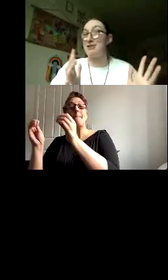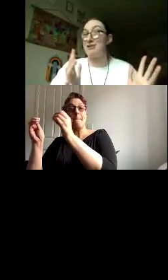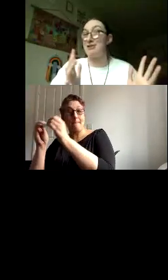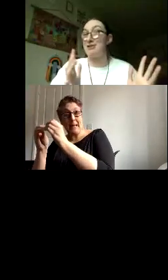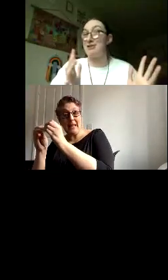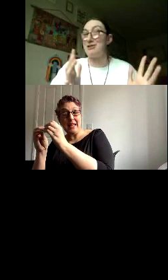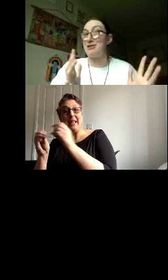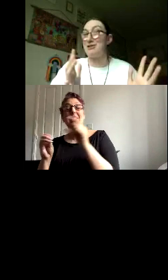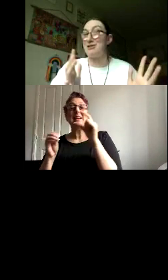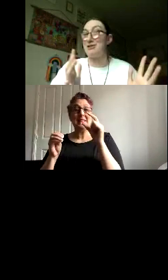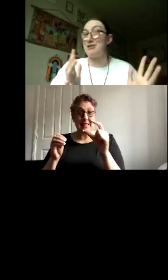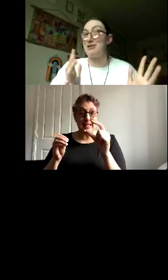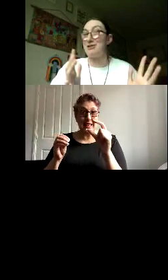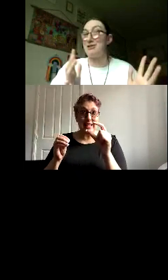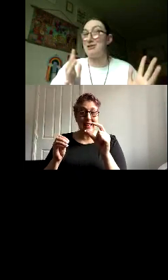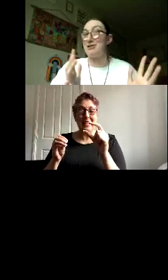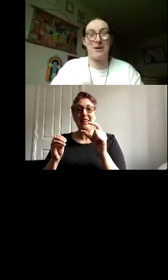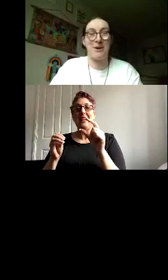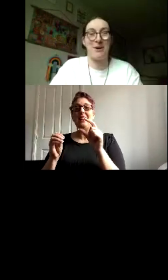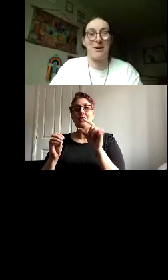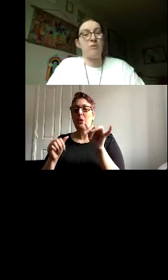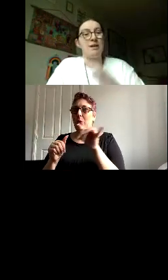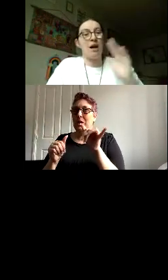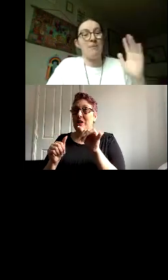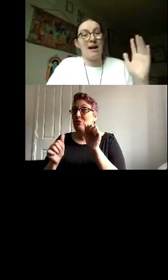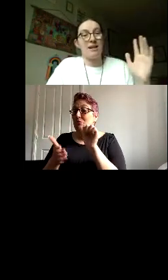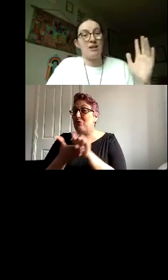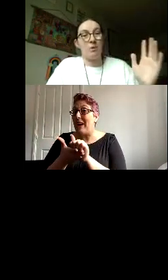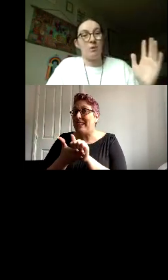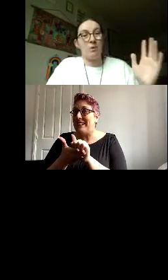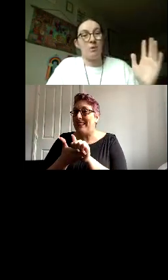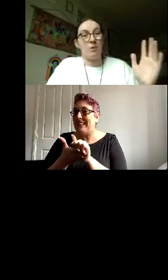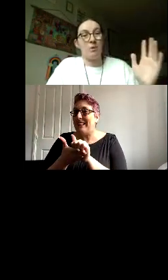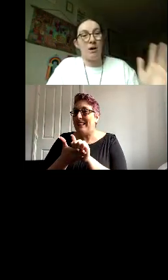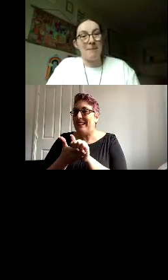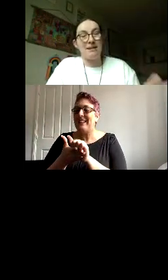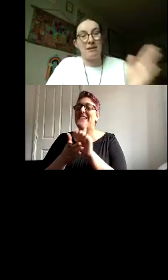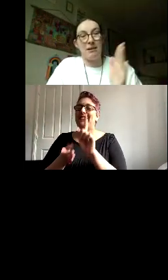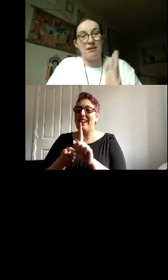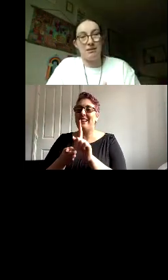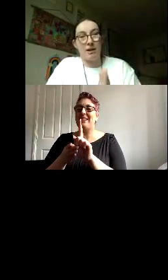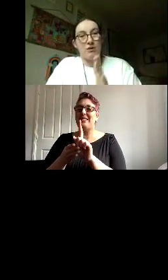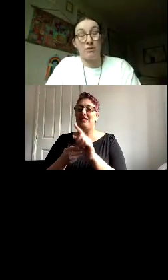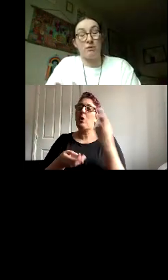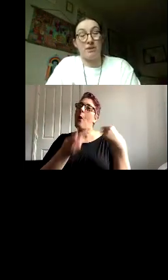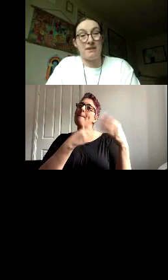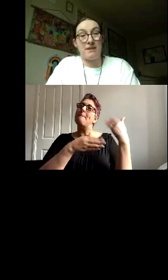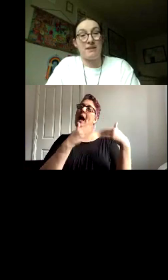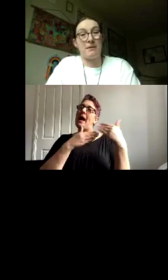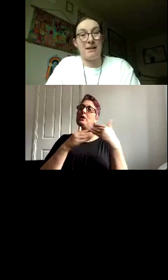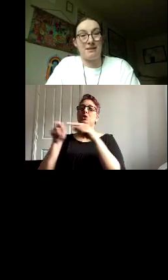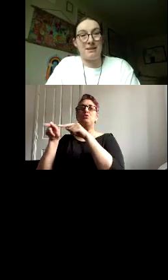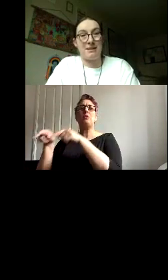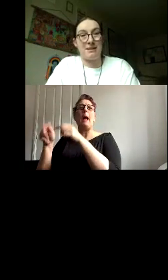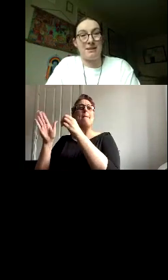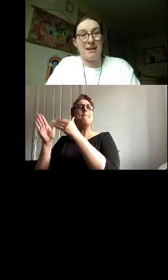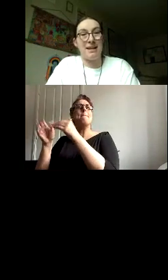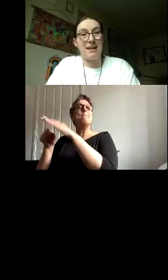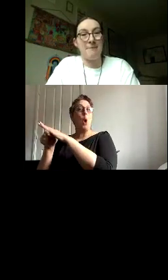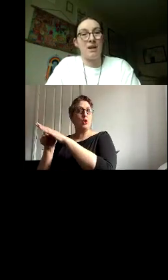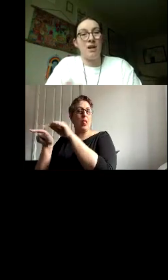correct answers, which one is it? So if we go to our medical and social models of